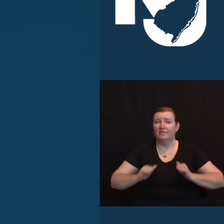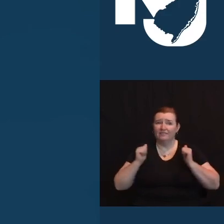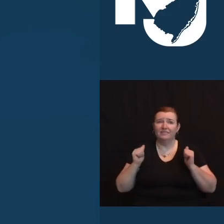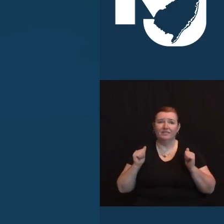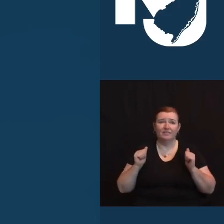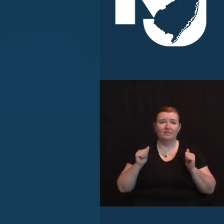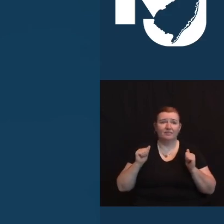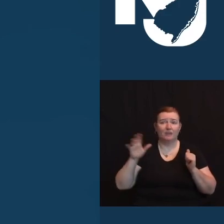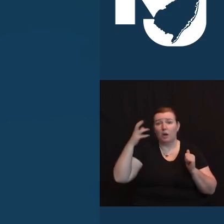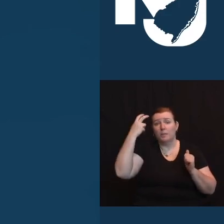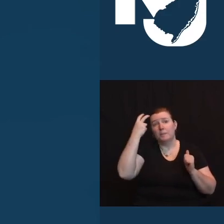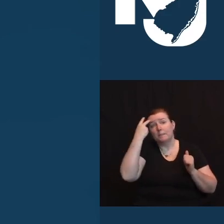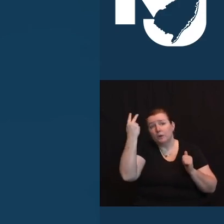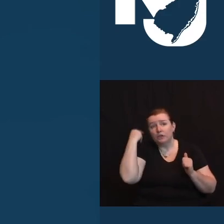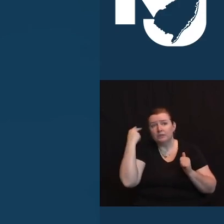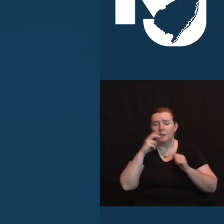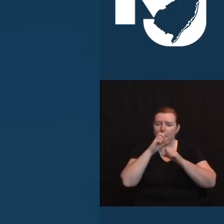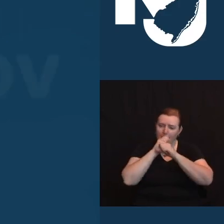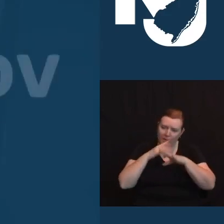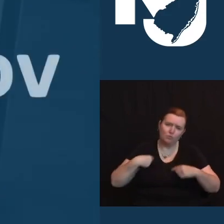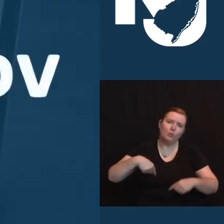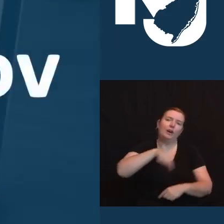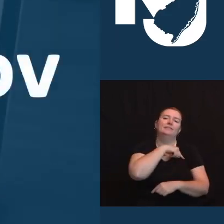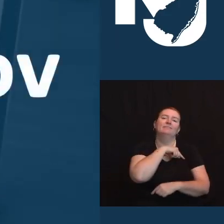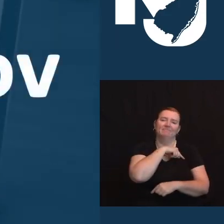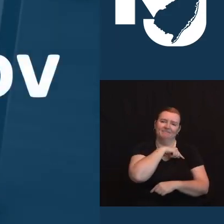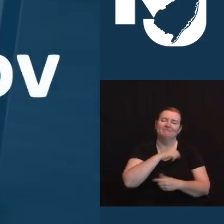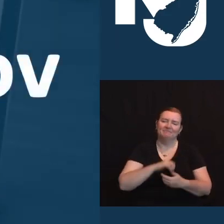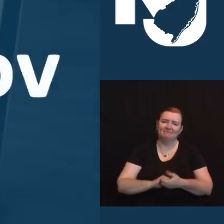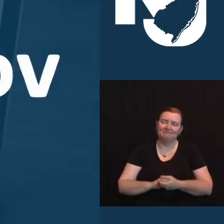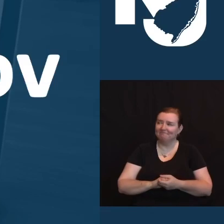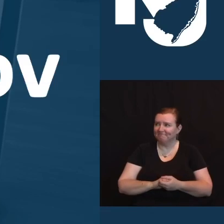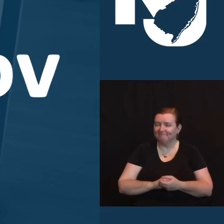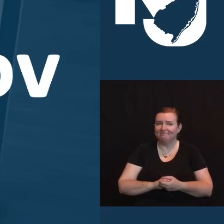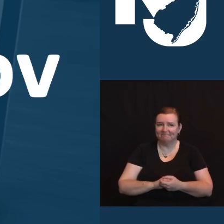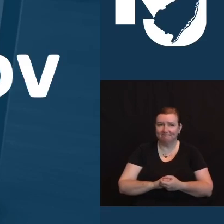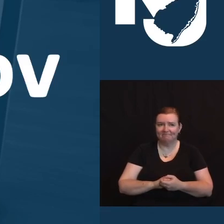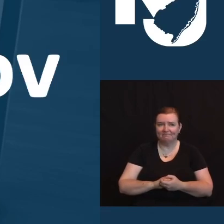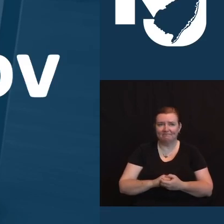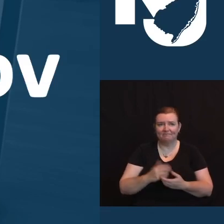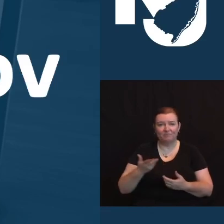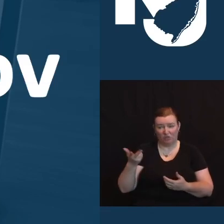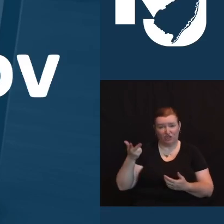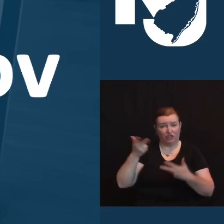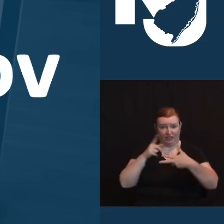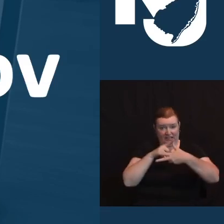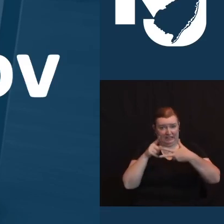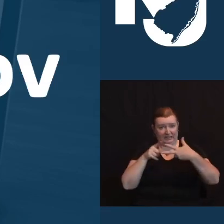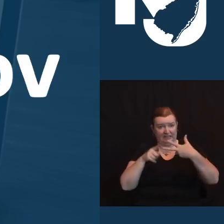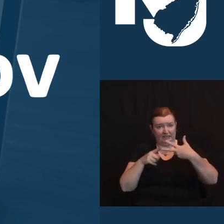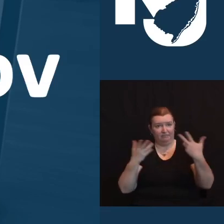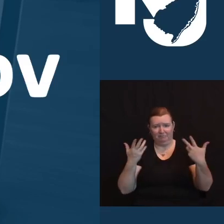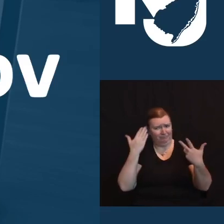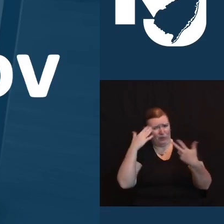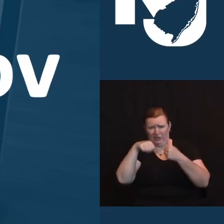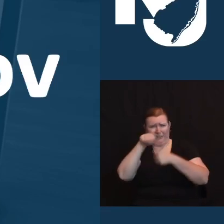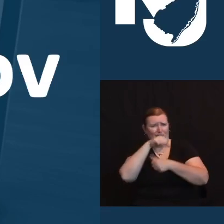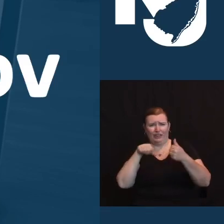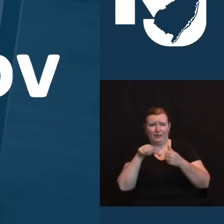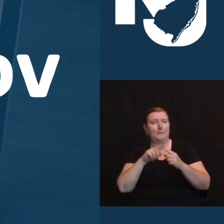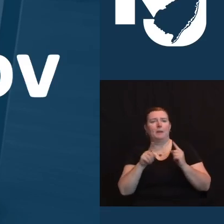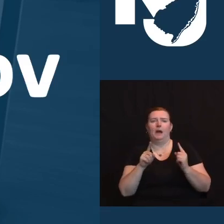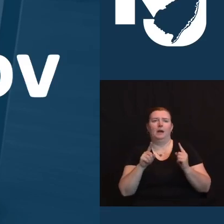be a blessing. Winston, Joe, and Hedda never knew each other, but they all belonged to one family, our